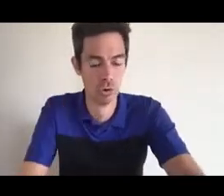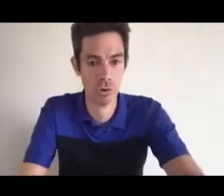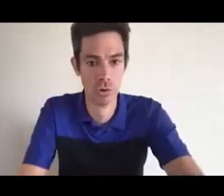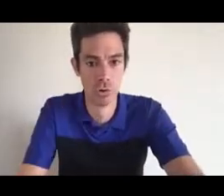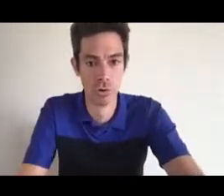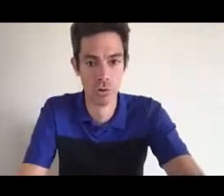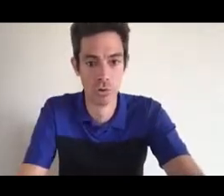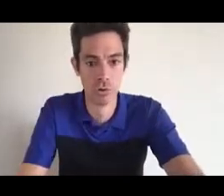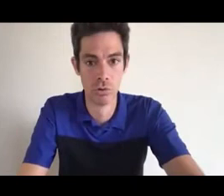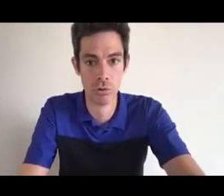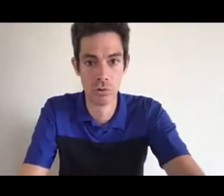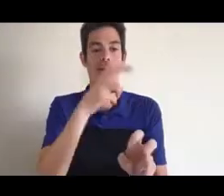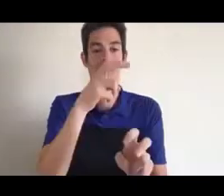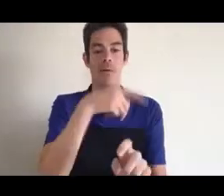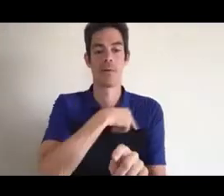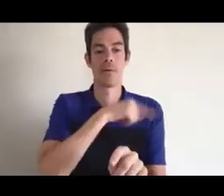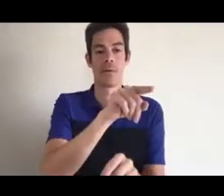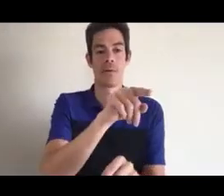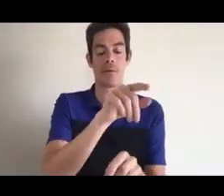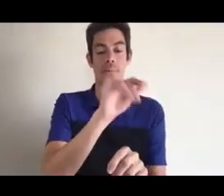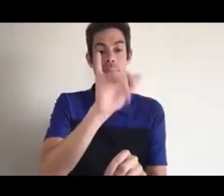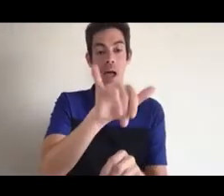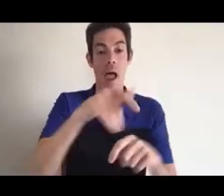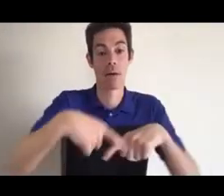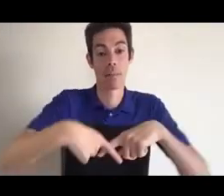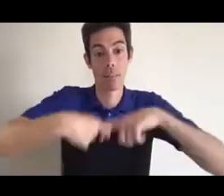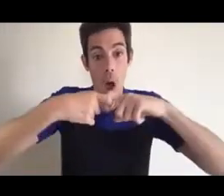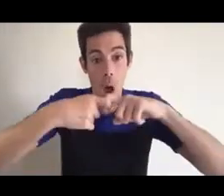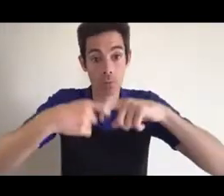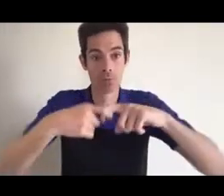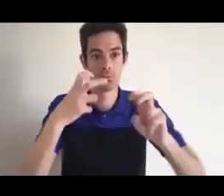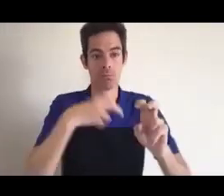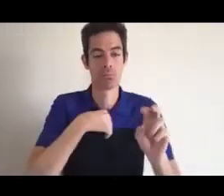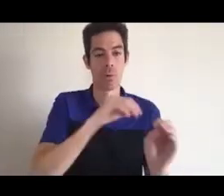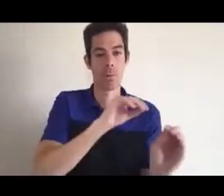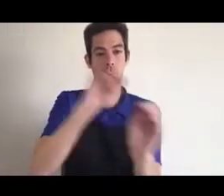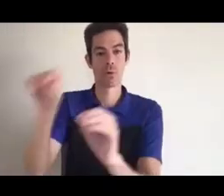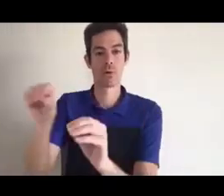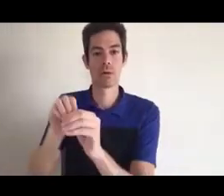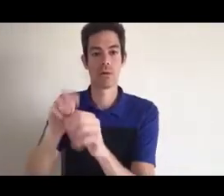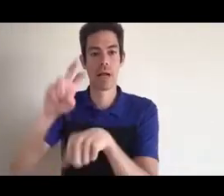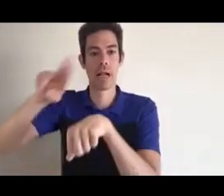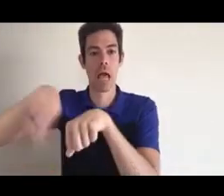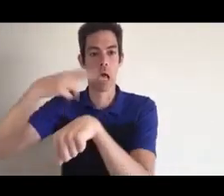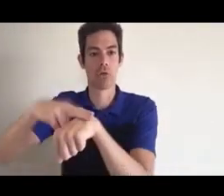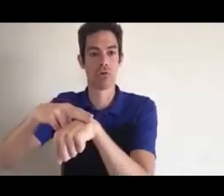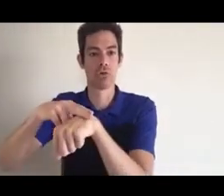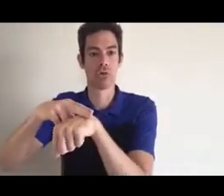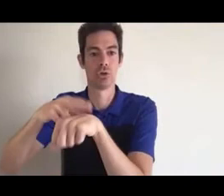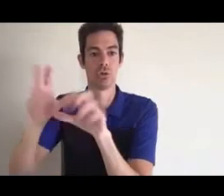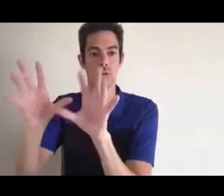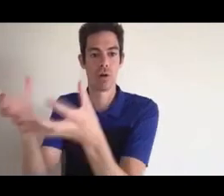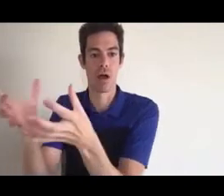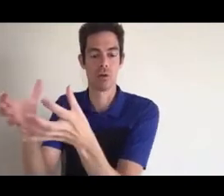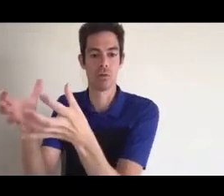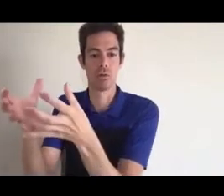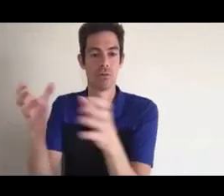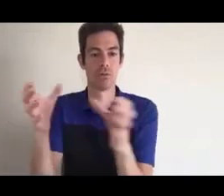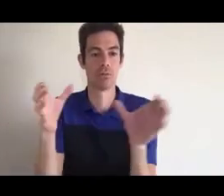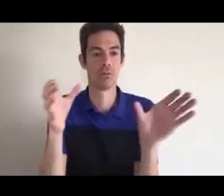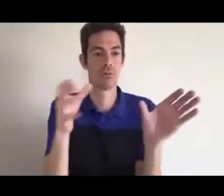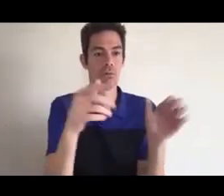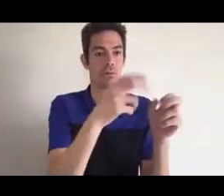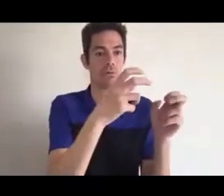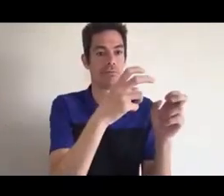So as long as there are no questions, so that pause when you're asking a question, I kind of put